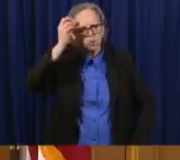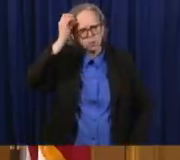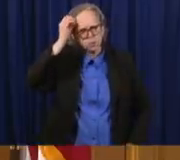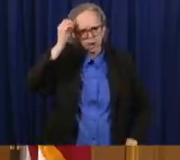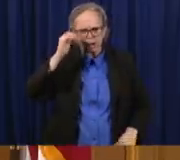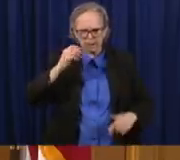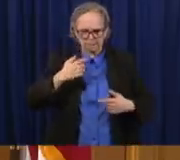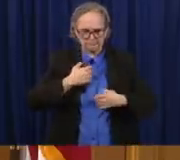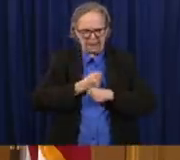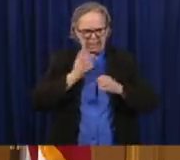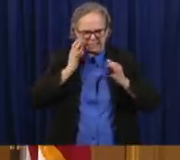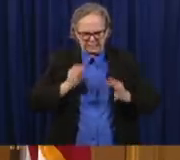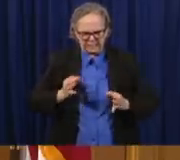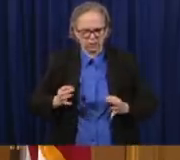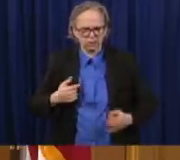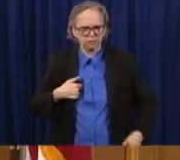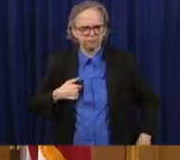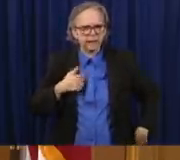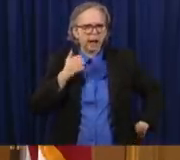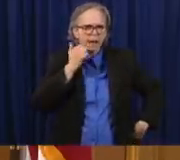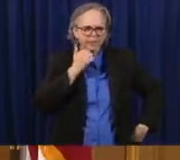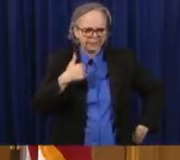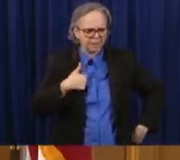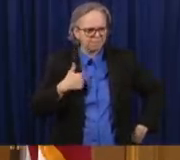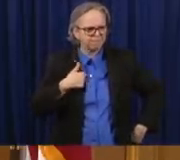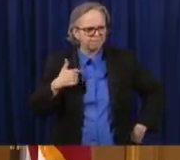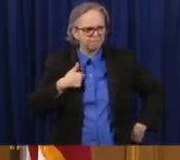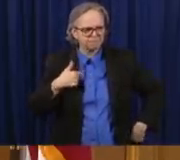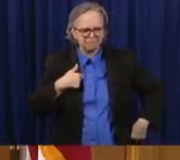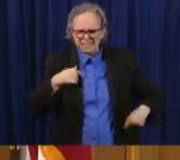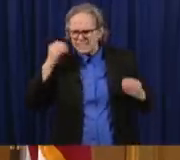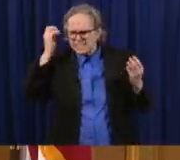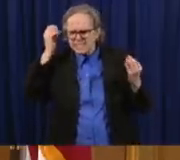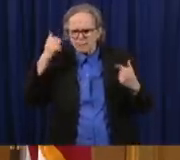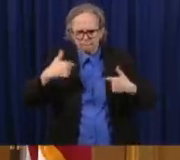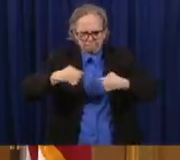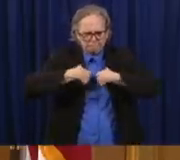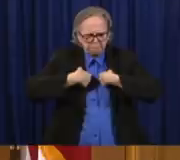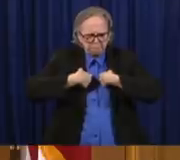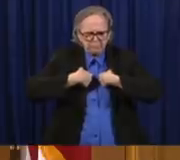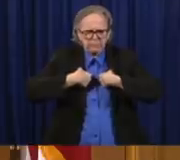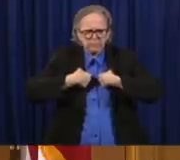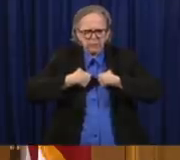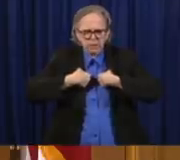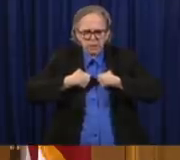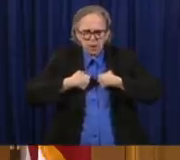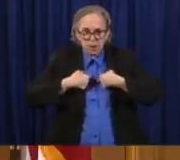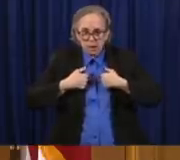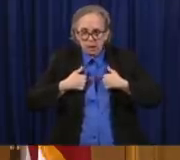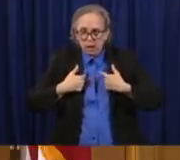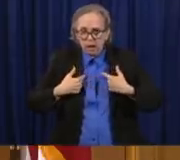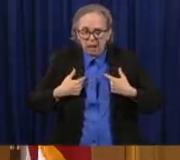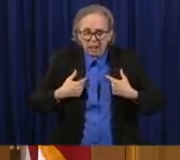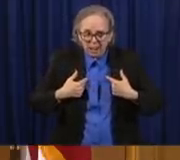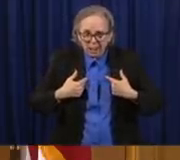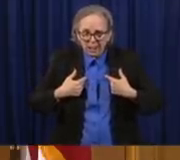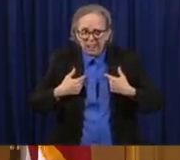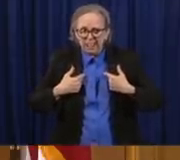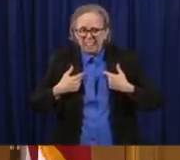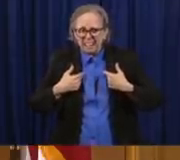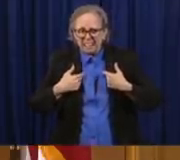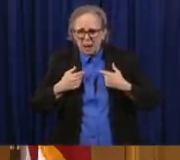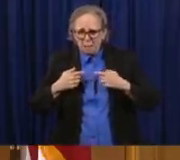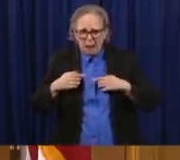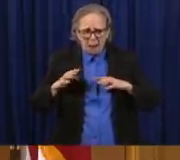And people are going to have to make the best decision they can that's in their own best interest, in their own health and their